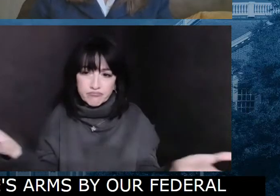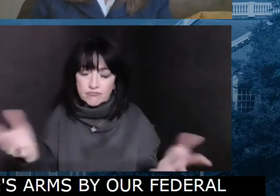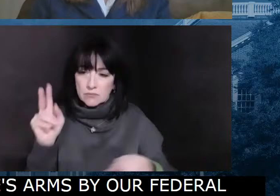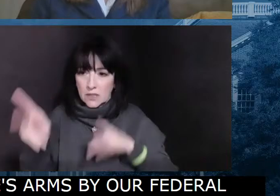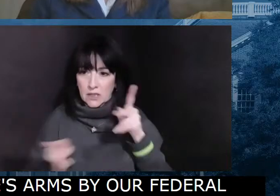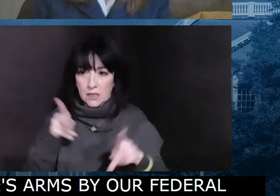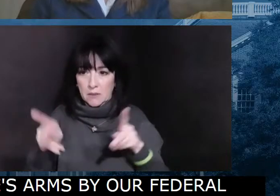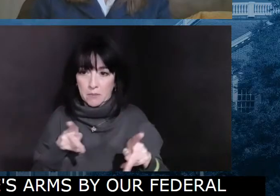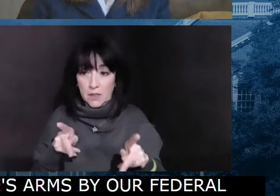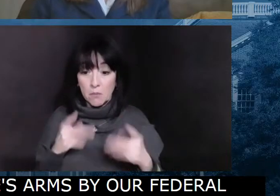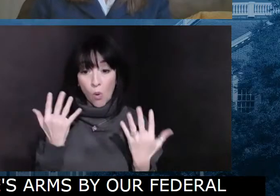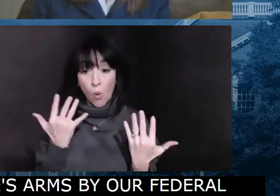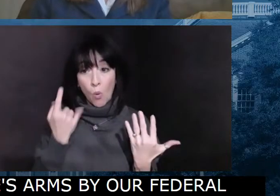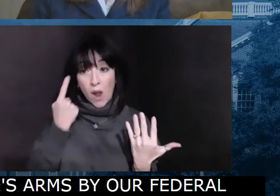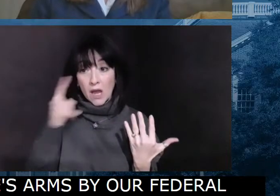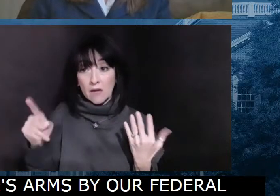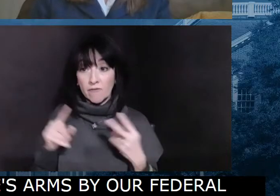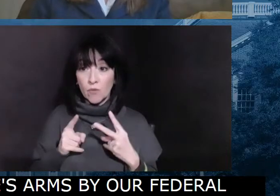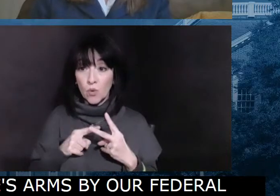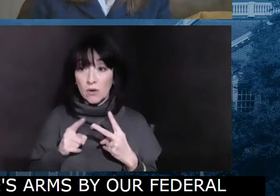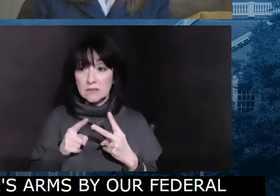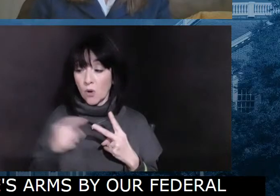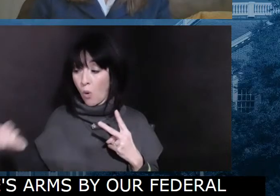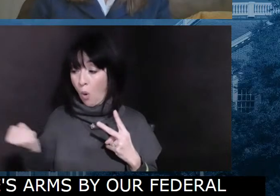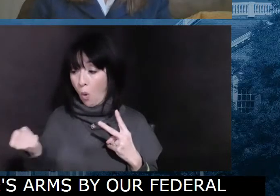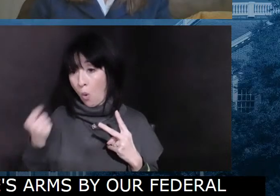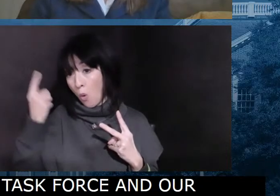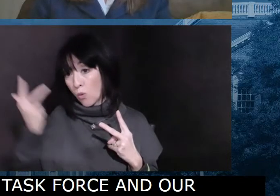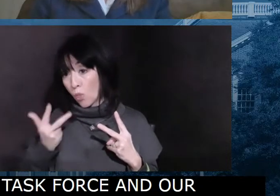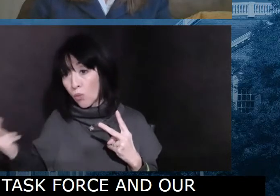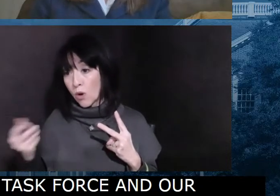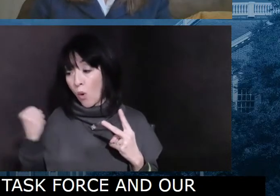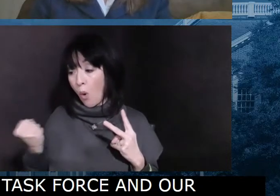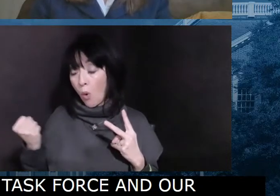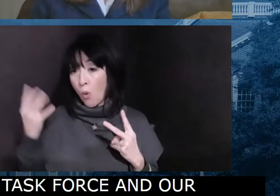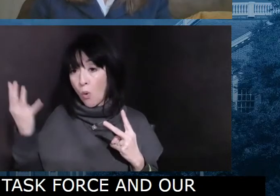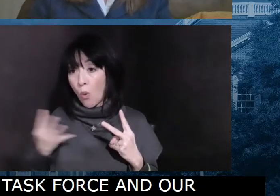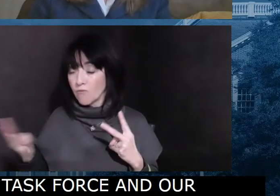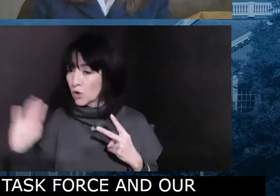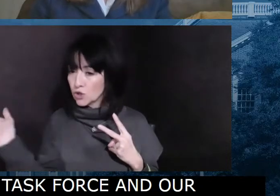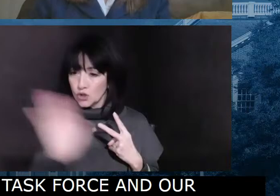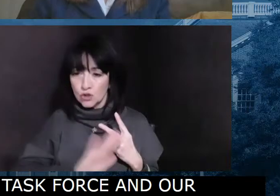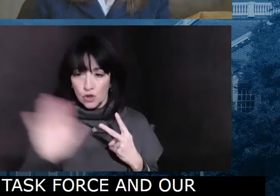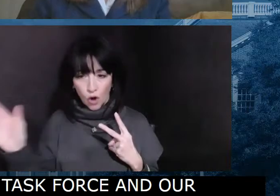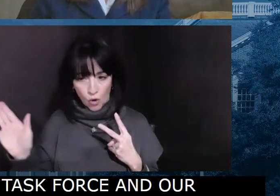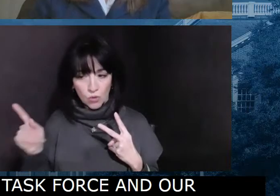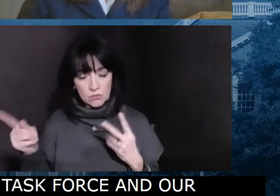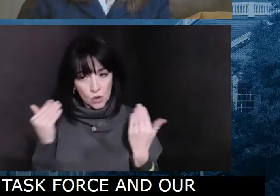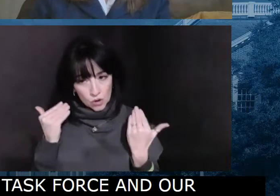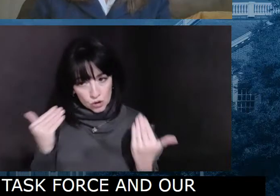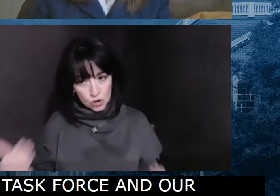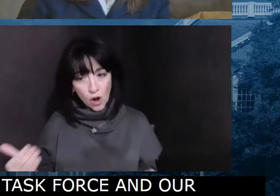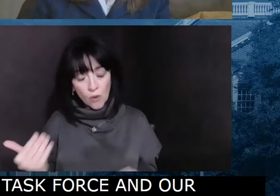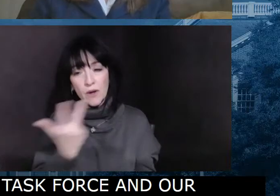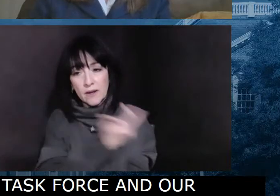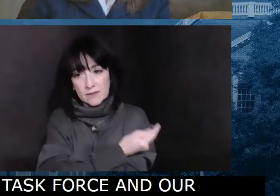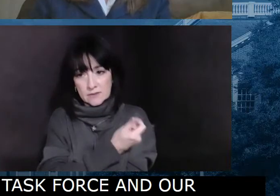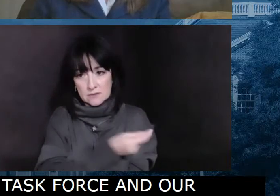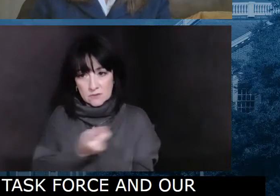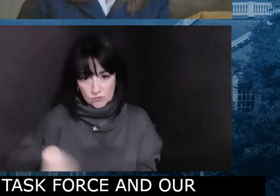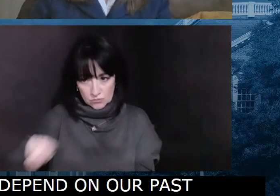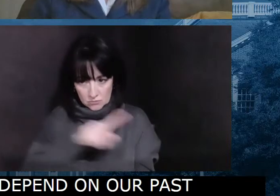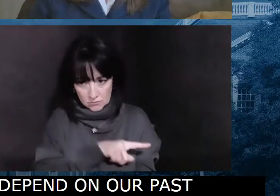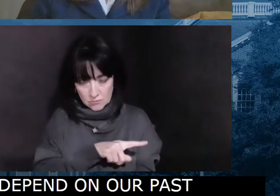on our past performance in moving vaccines from delivery to administration. And so we had the